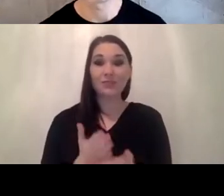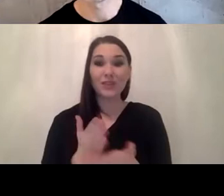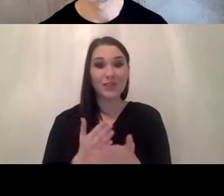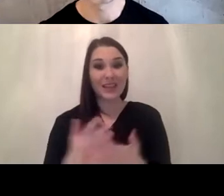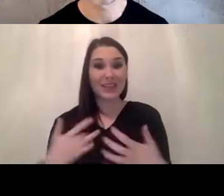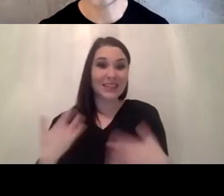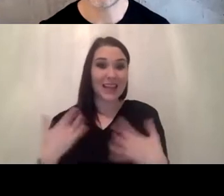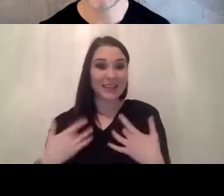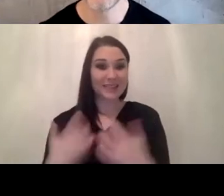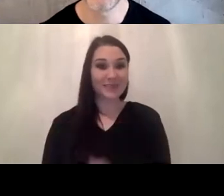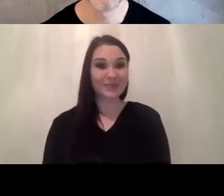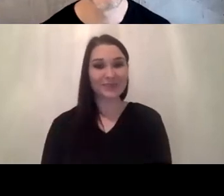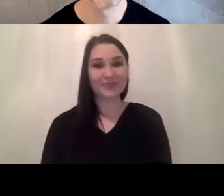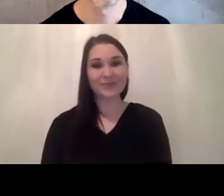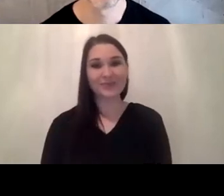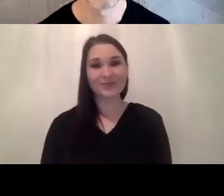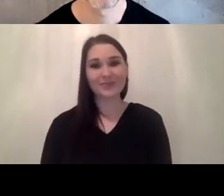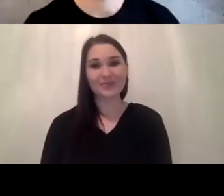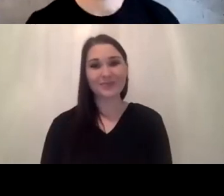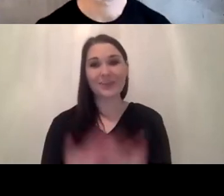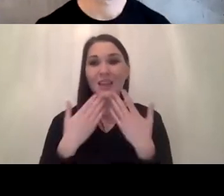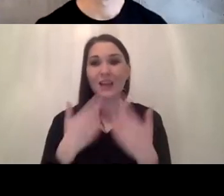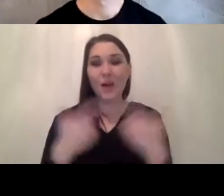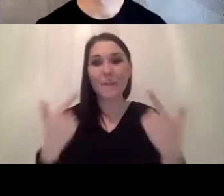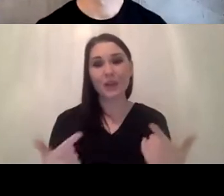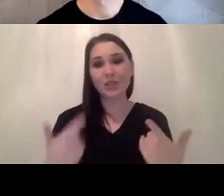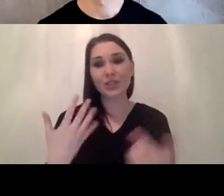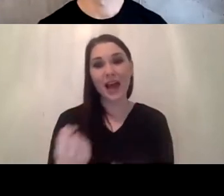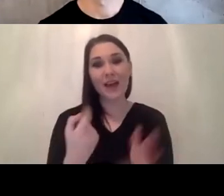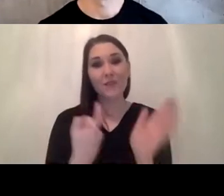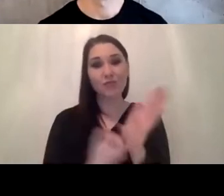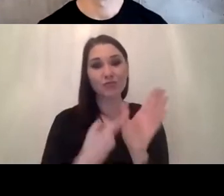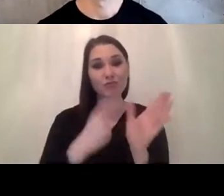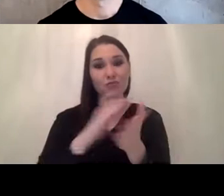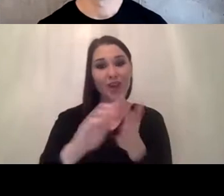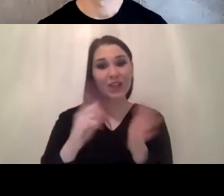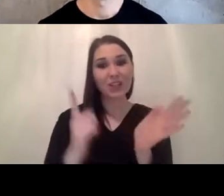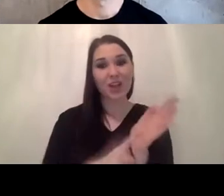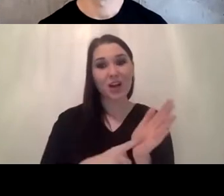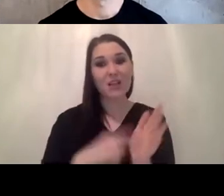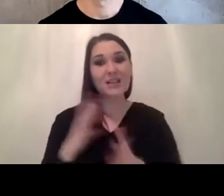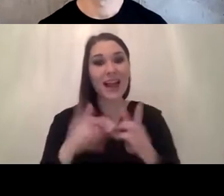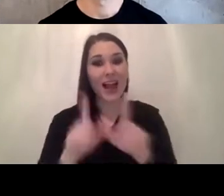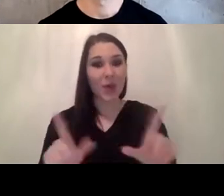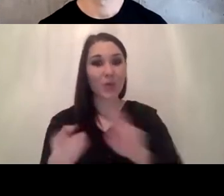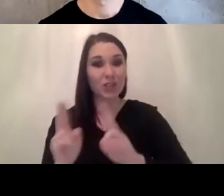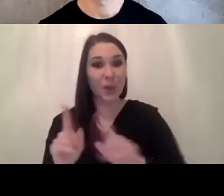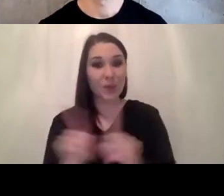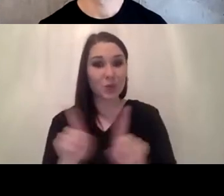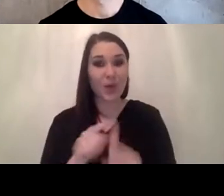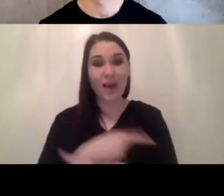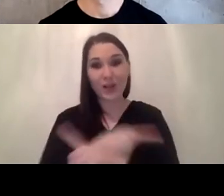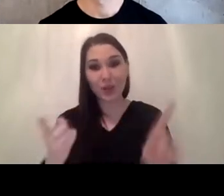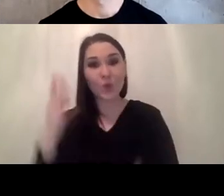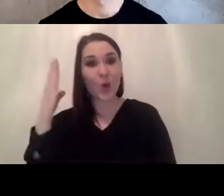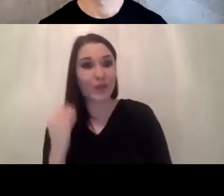today. Okay, thank you very much. We also have Rachel here, our British Sign Language interpreter for anyone who is hard of